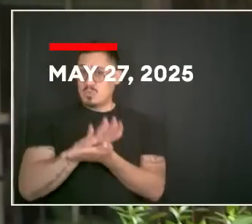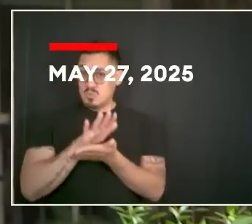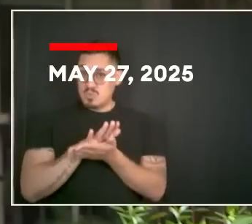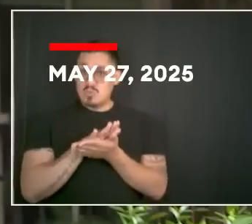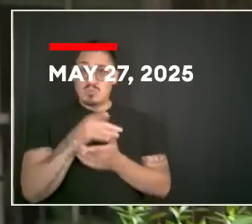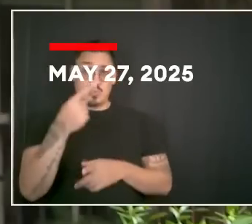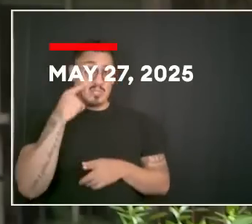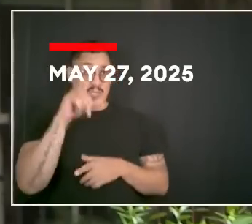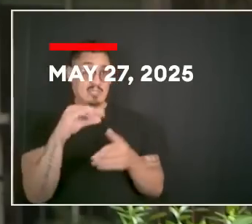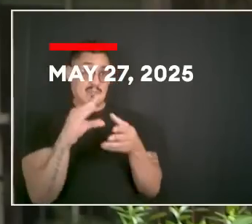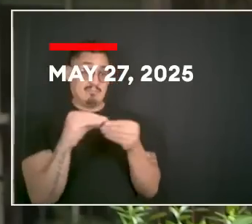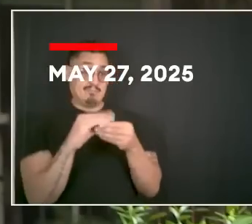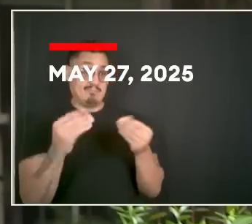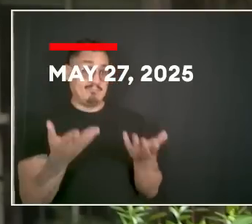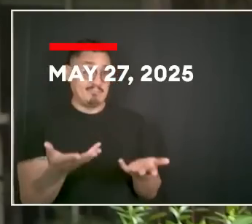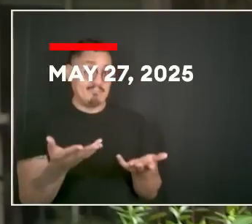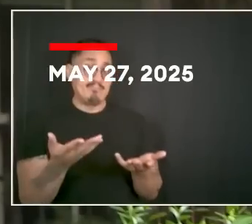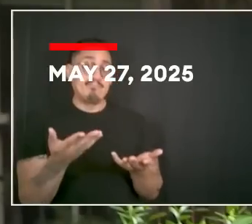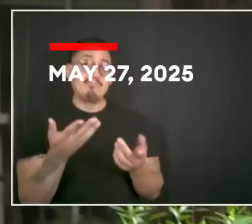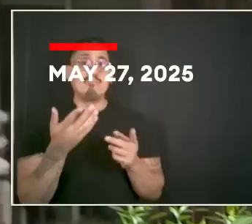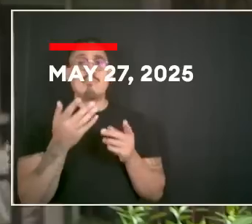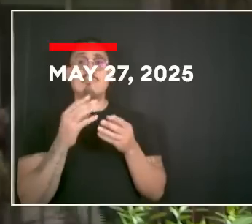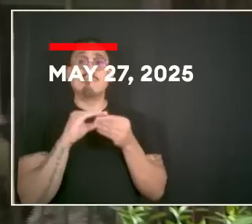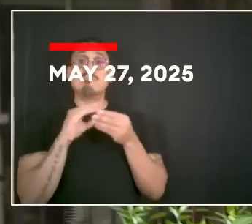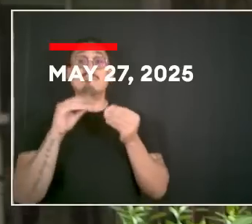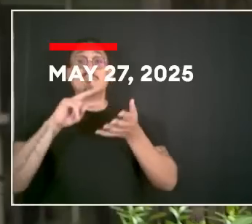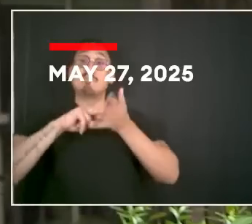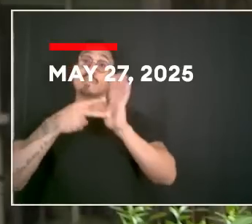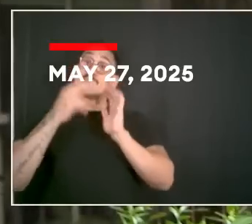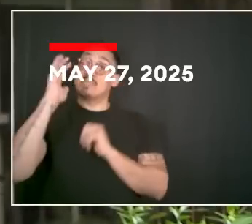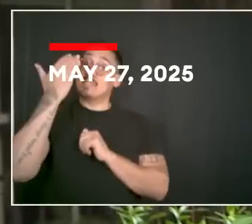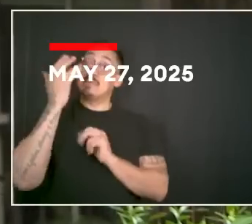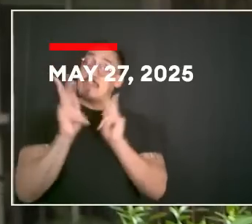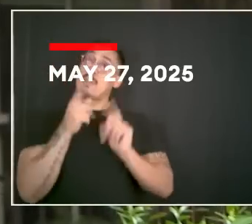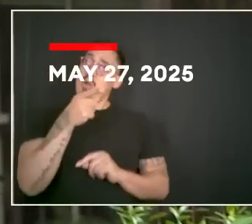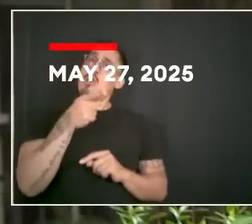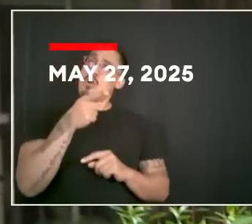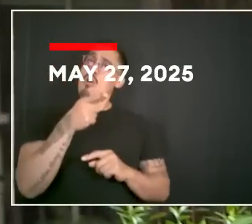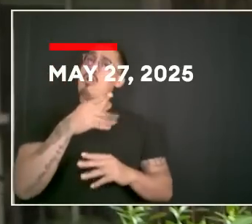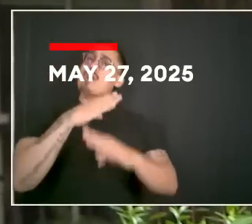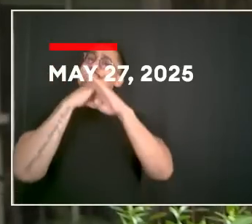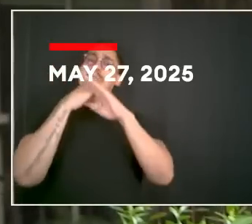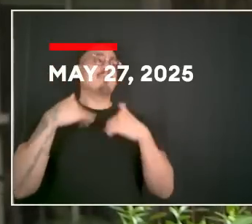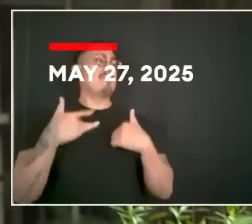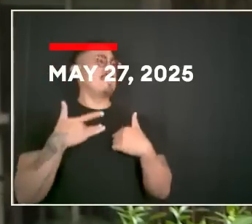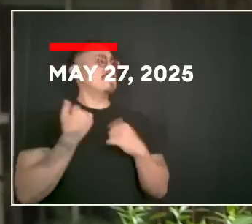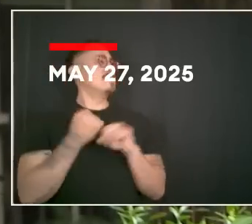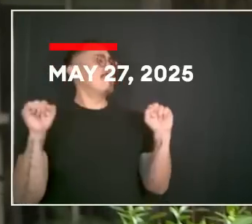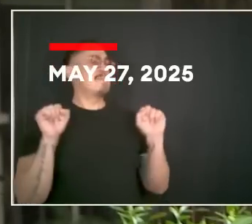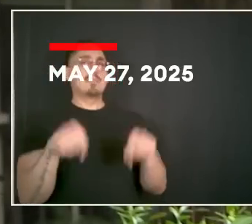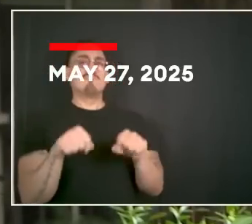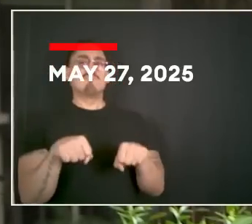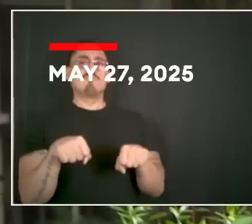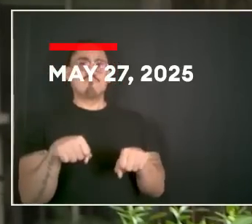of, like, I'm protecting you, you're safe to go to school, you're safe to utilize the city's resources, when